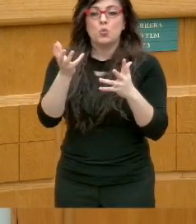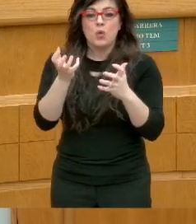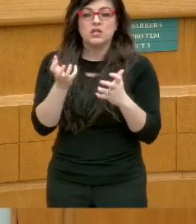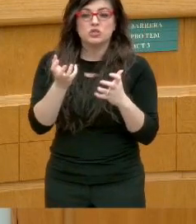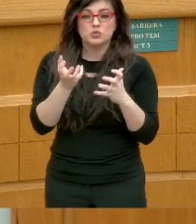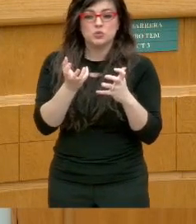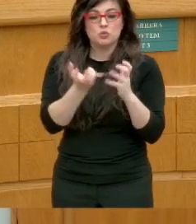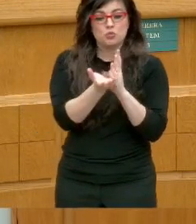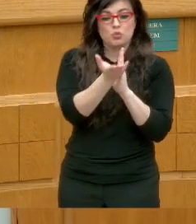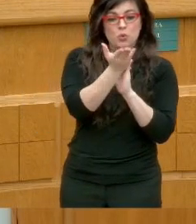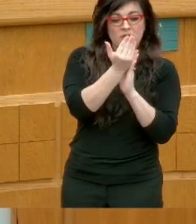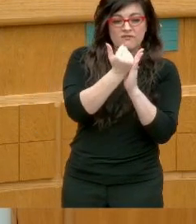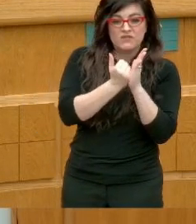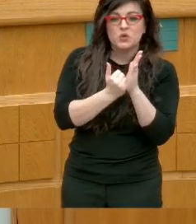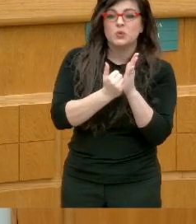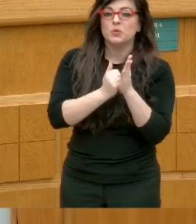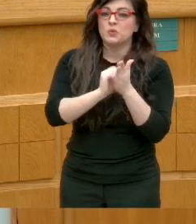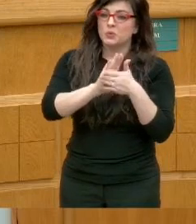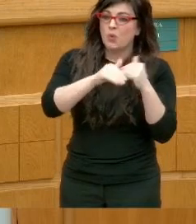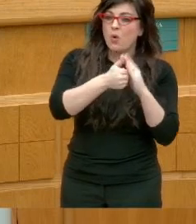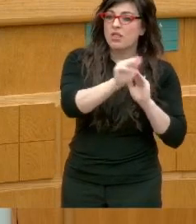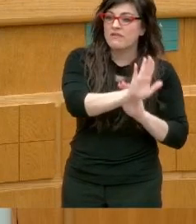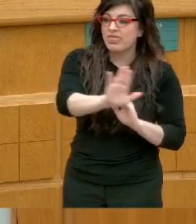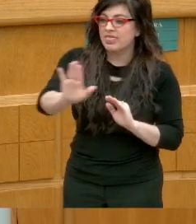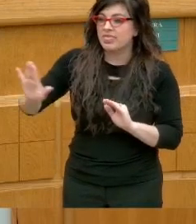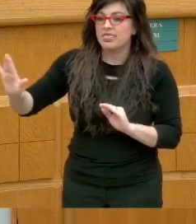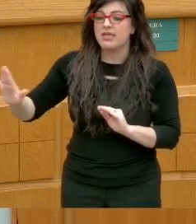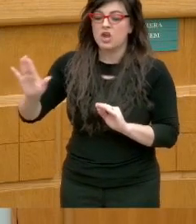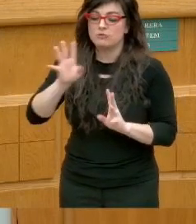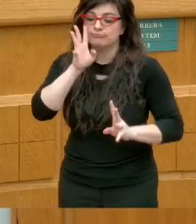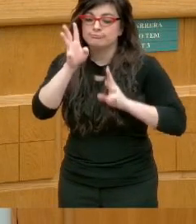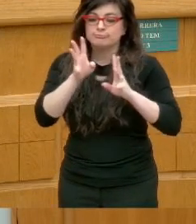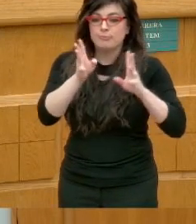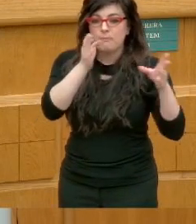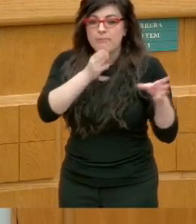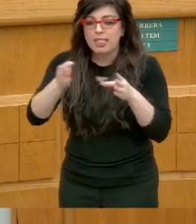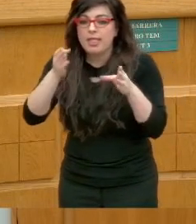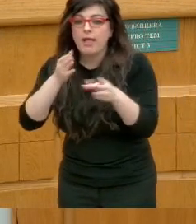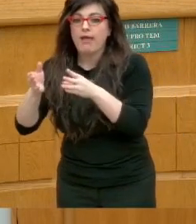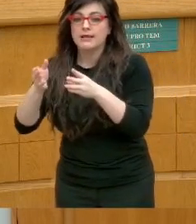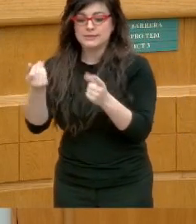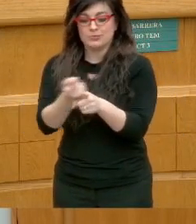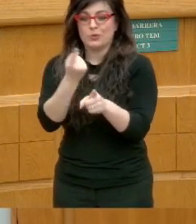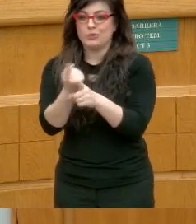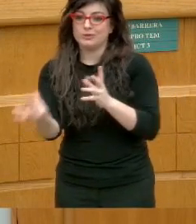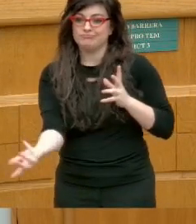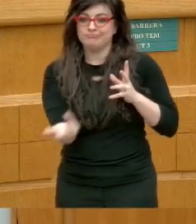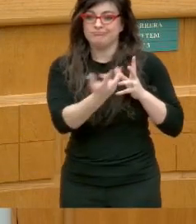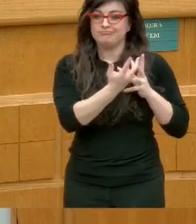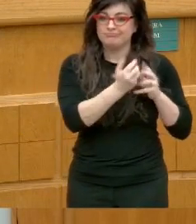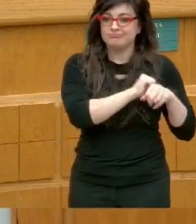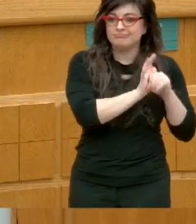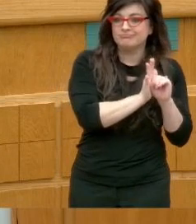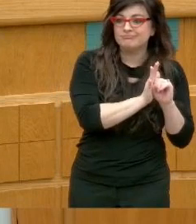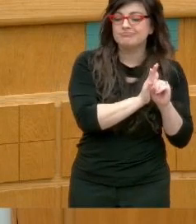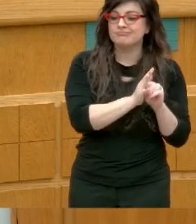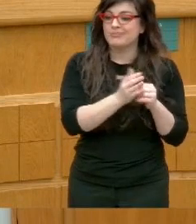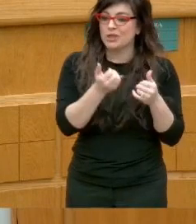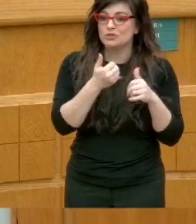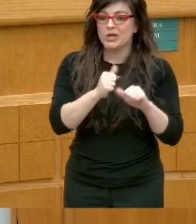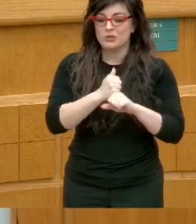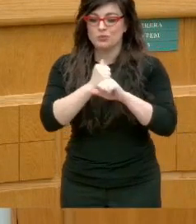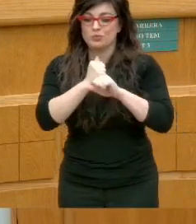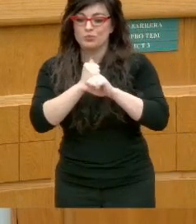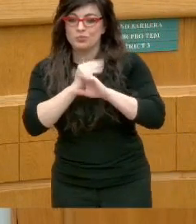I have reviewed their business plans to make sure that they have appropriate accommodations to keep the employee safe and to